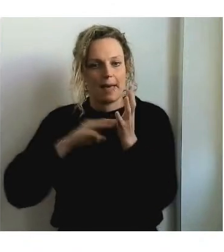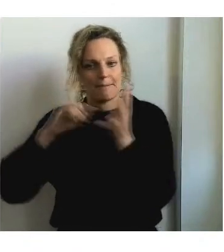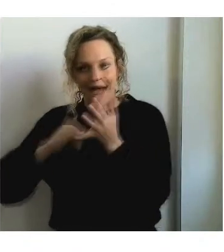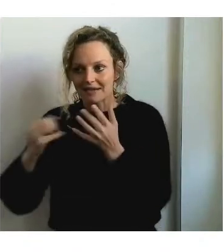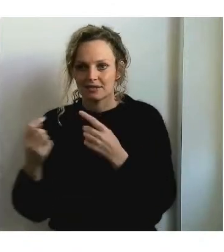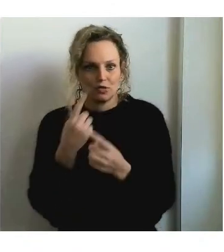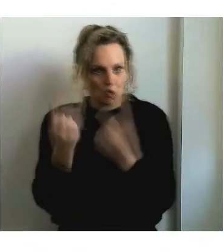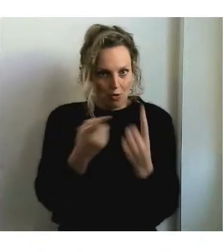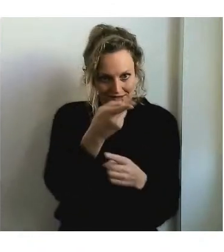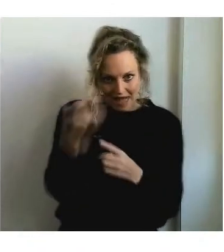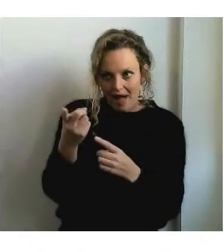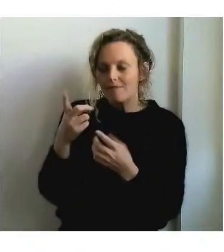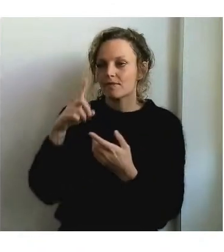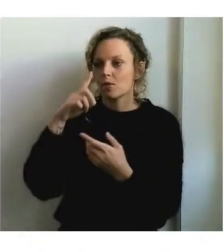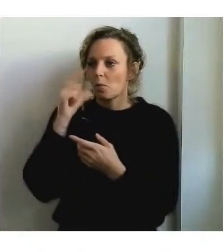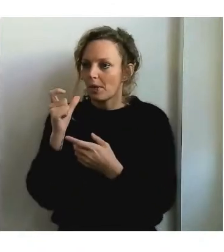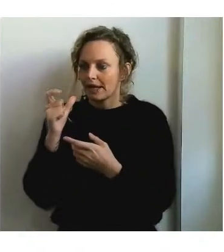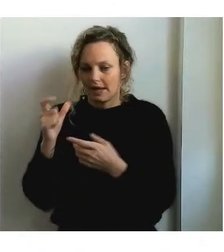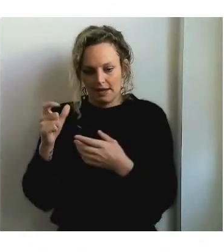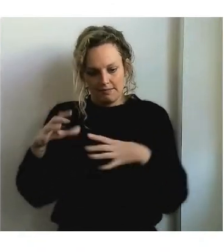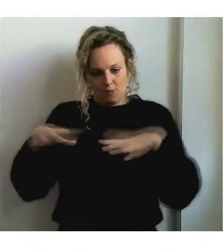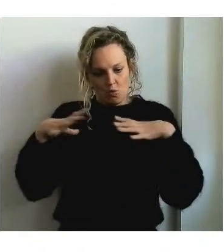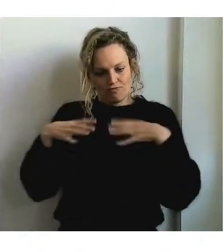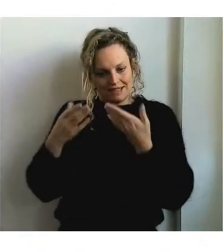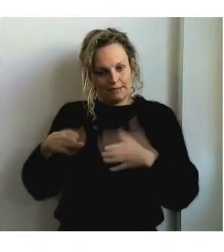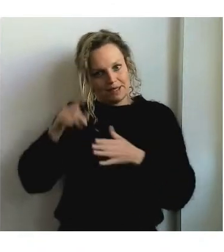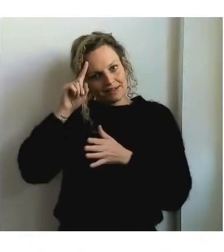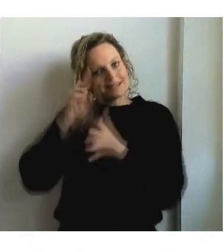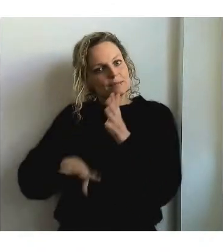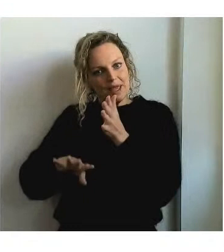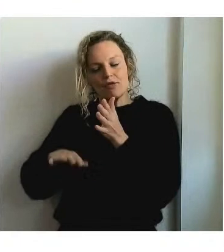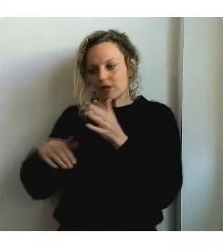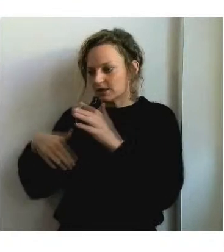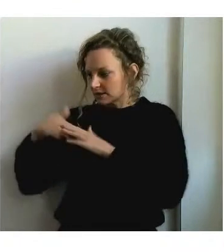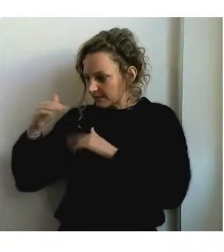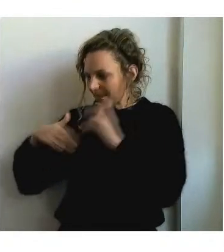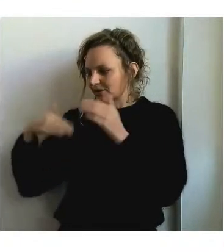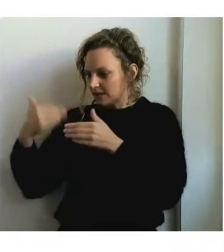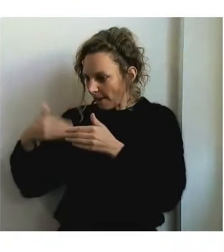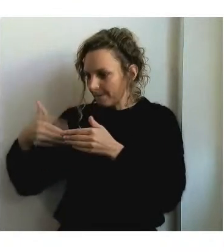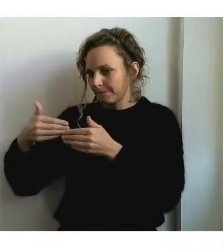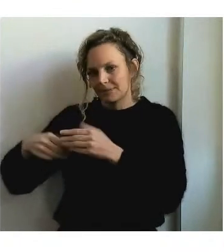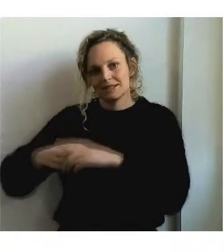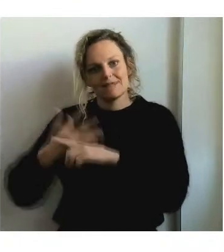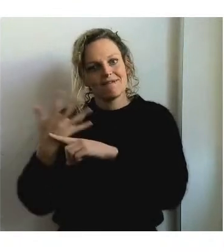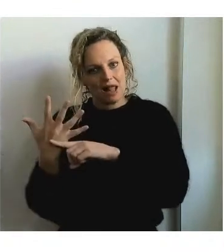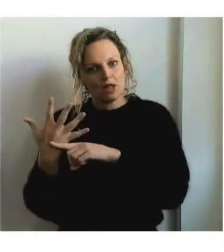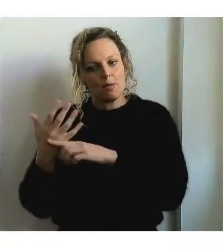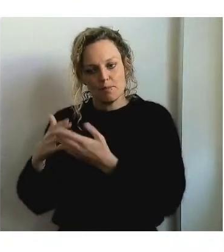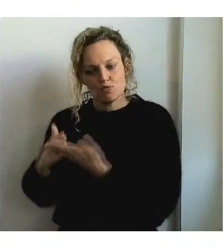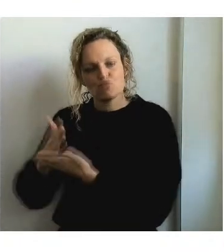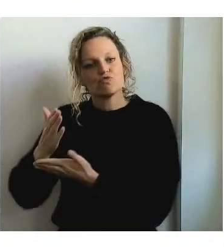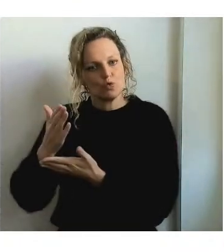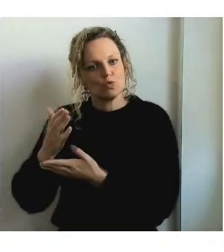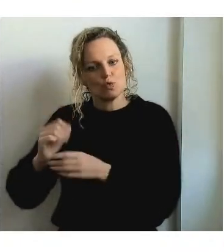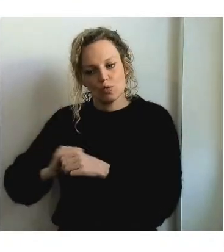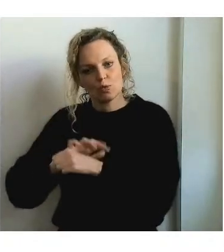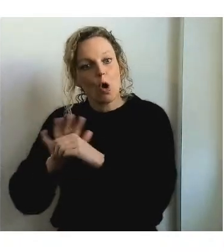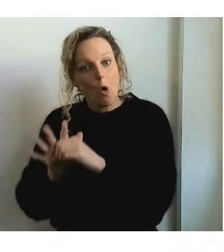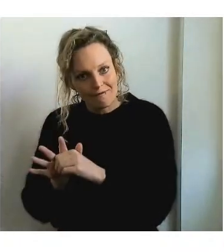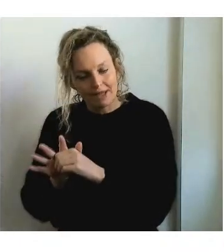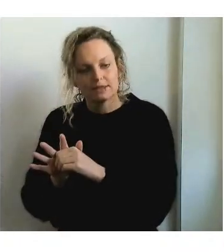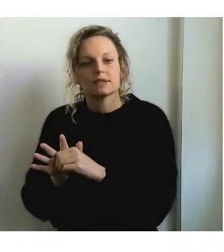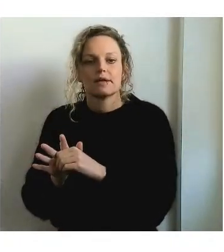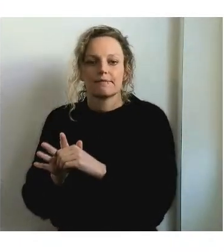experience that we'd built up during the pandemic of getting devices with data out to digitally excluded people through